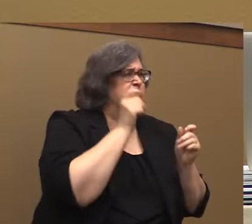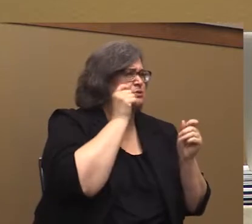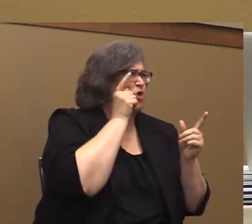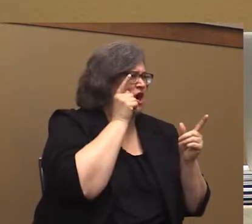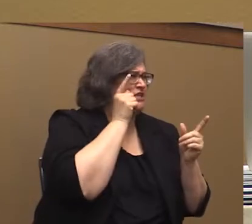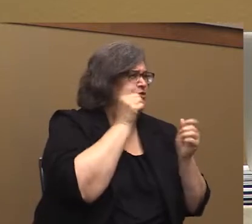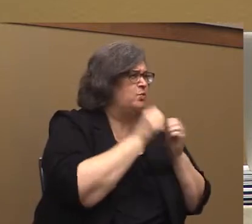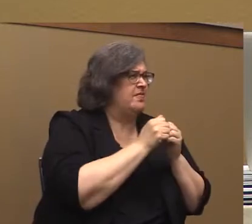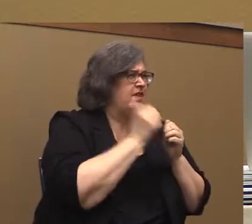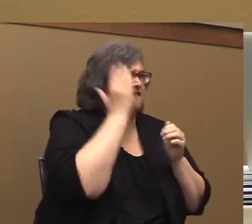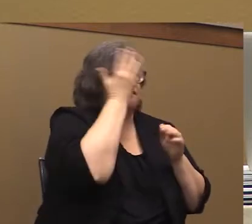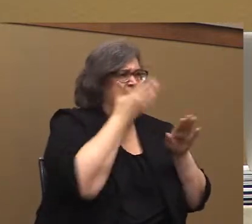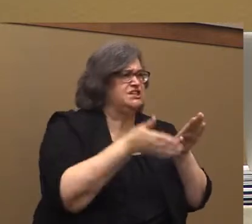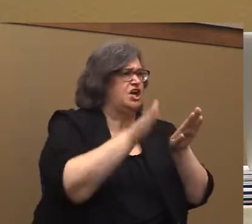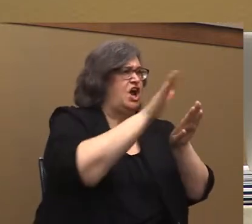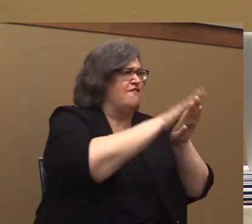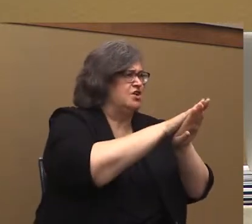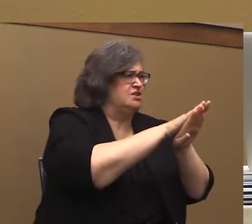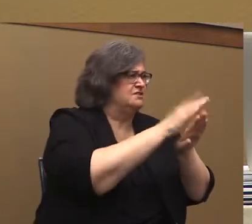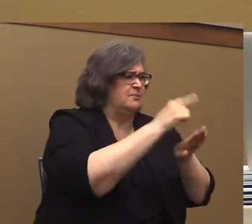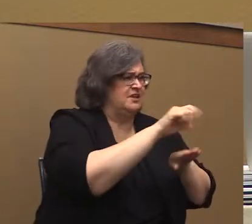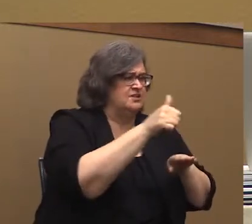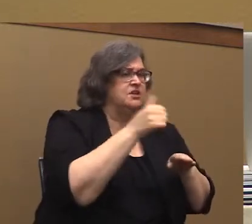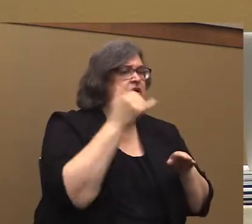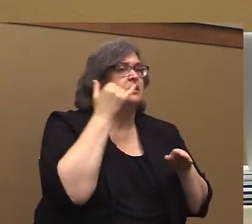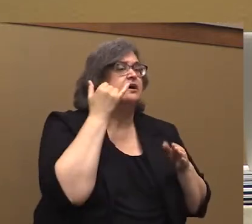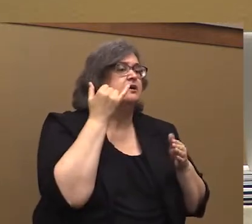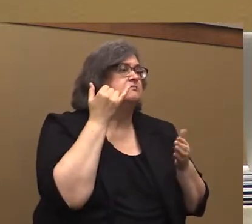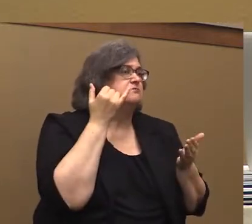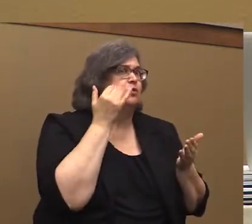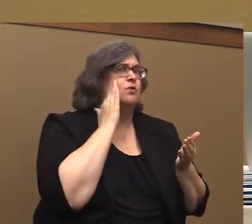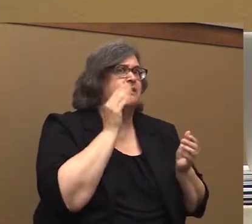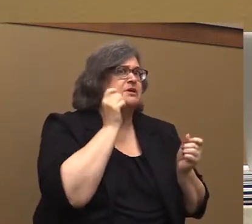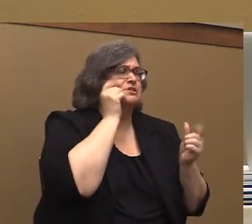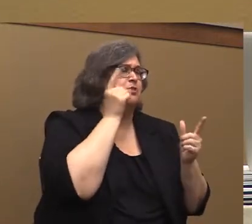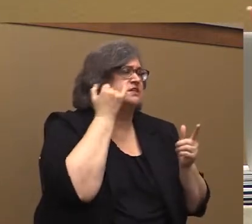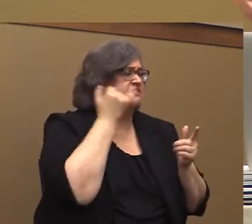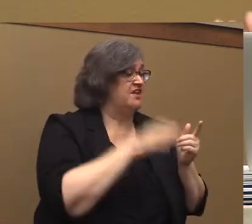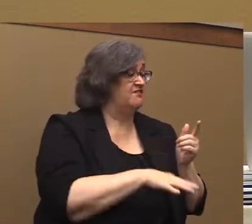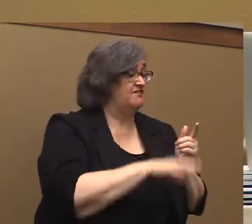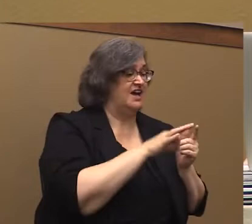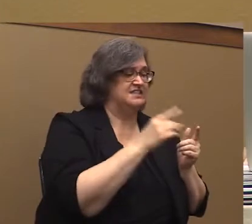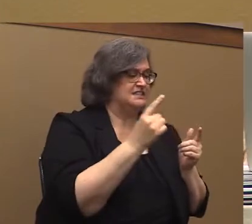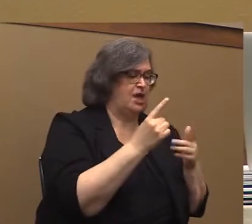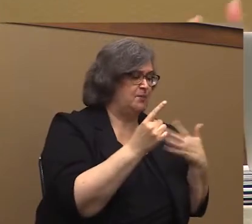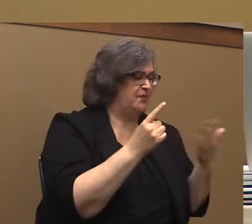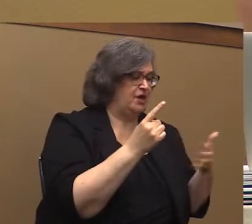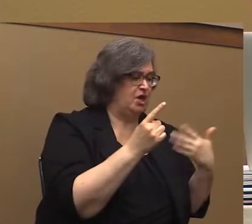they surprised if they find something, or